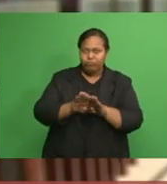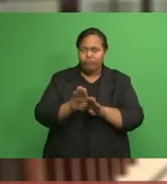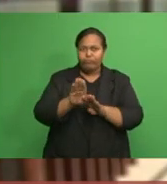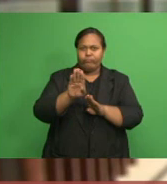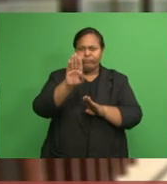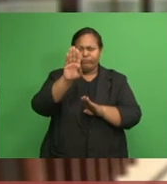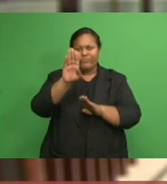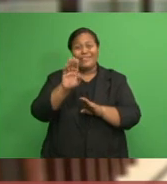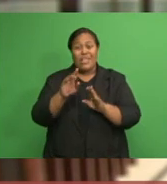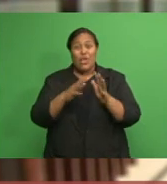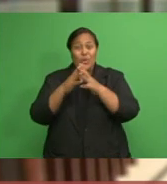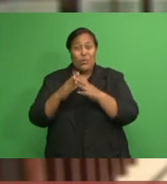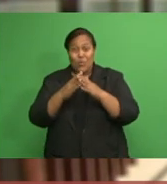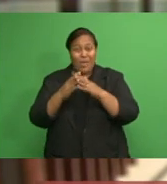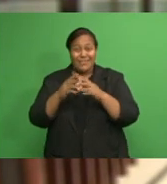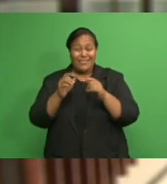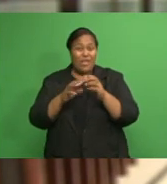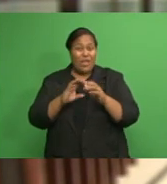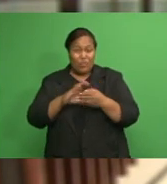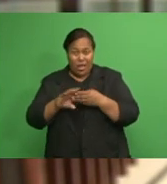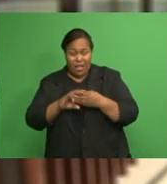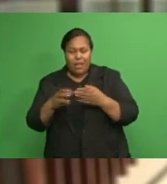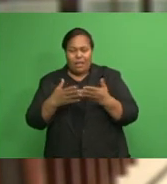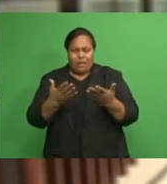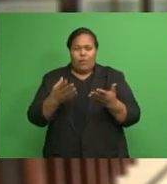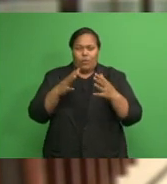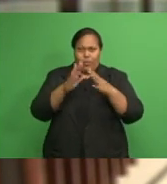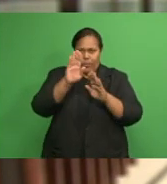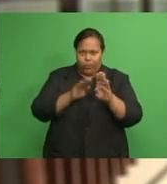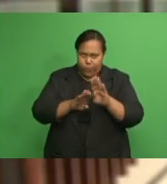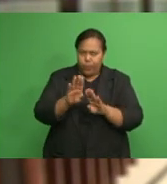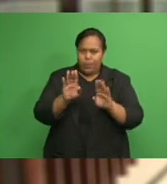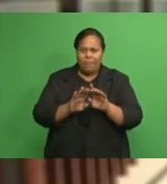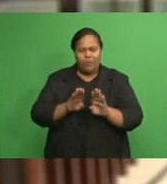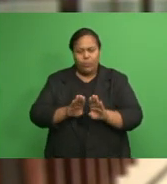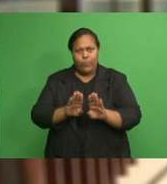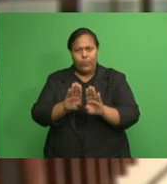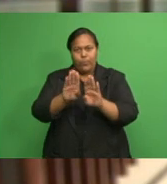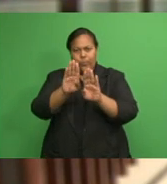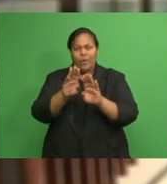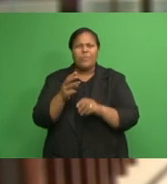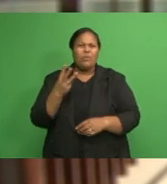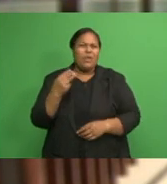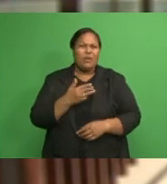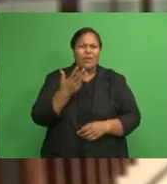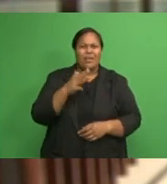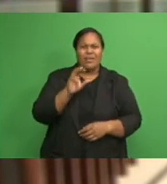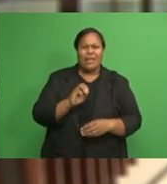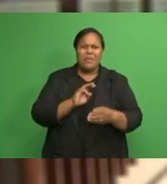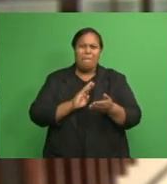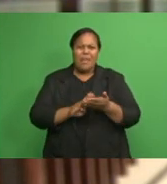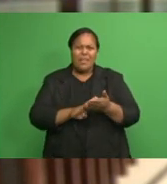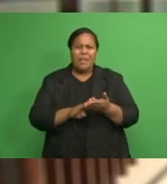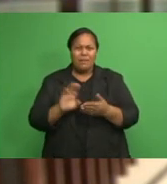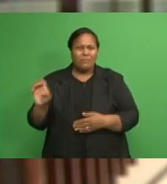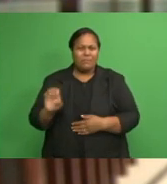dollar. This was on hopes of a fiscal rescue package of about 390 billion euros. And if passed, it gives a